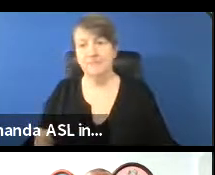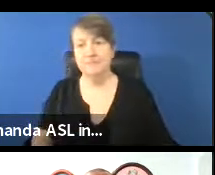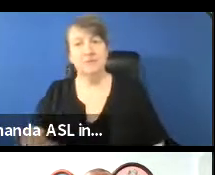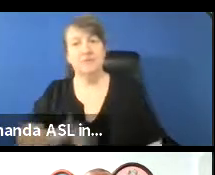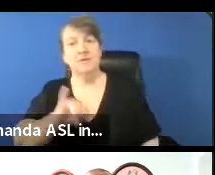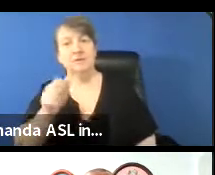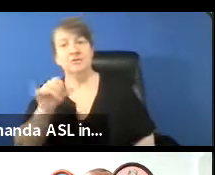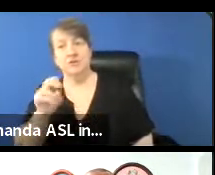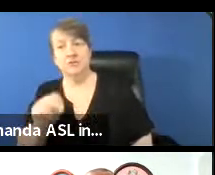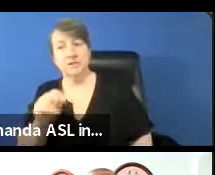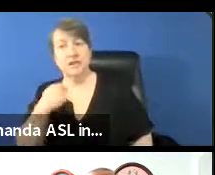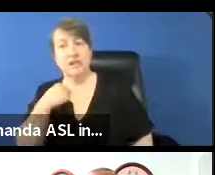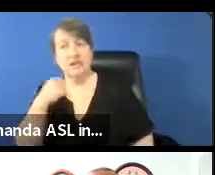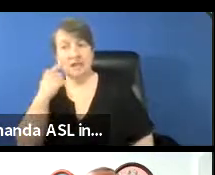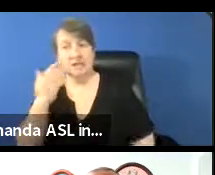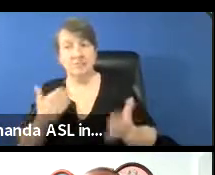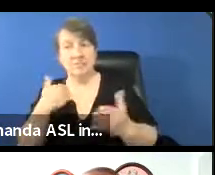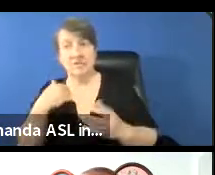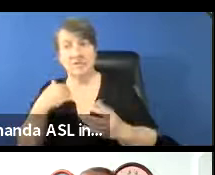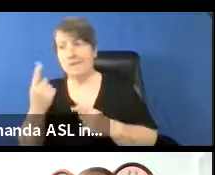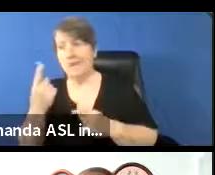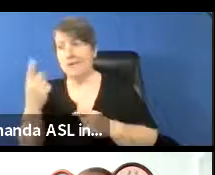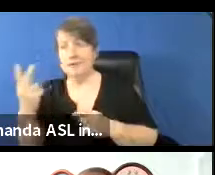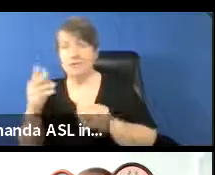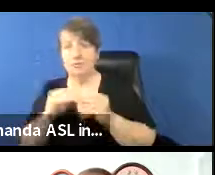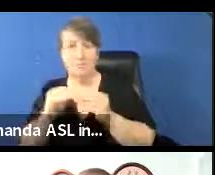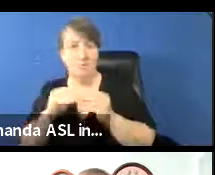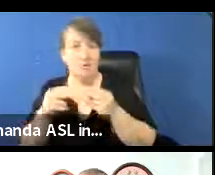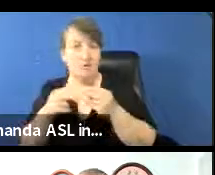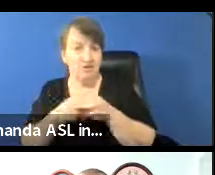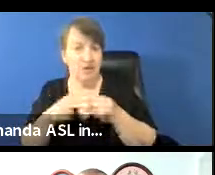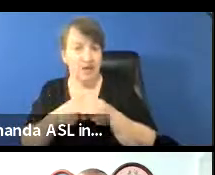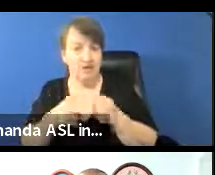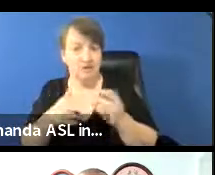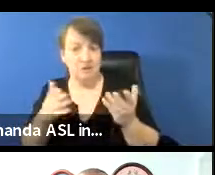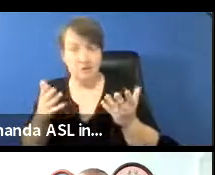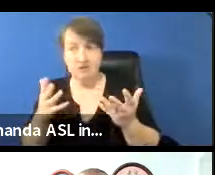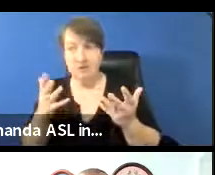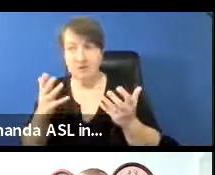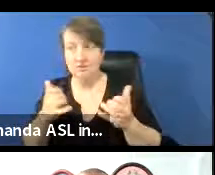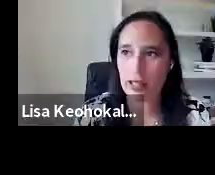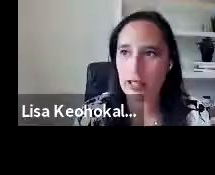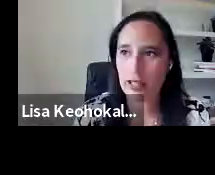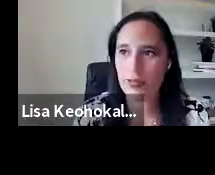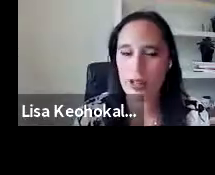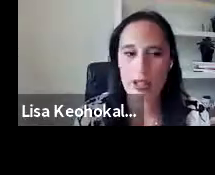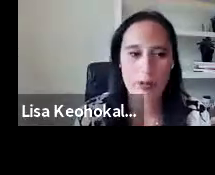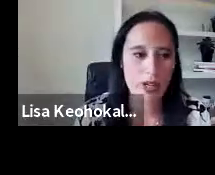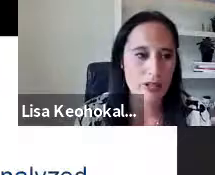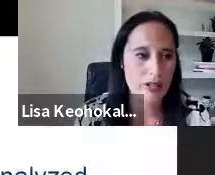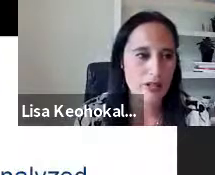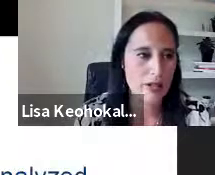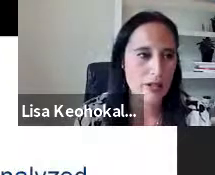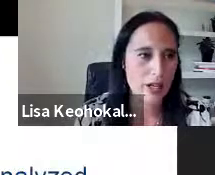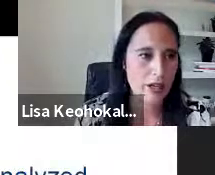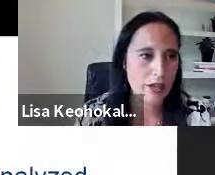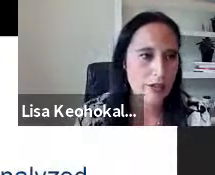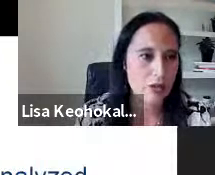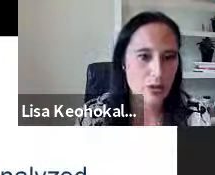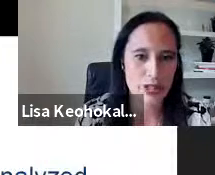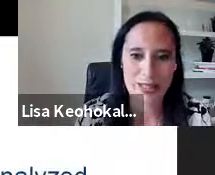Jason, I think we might have had maybe one or two more slides. Just want to kind of follow back up, and then Brent, again, if anyone